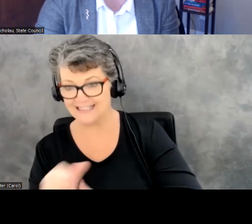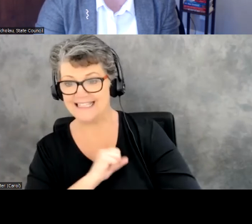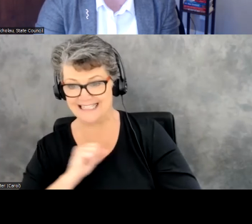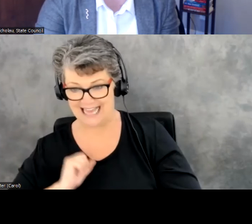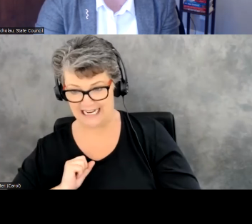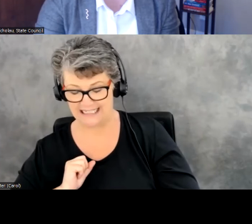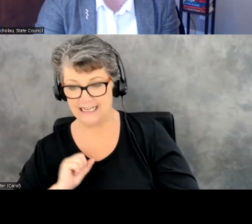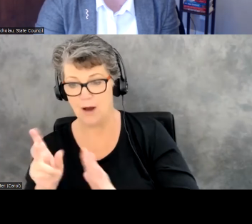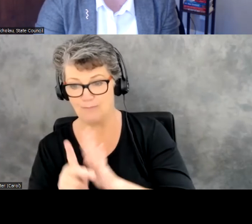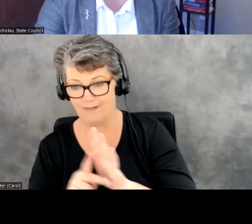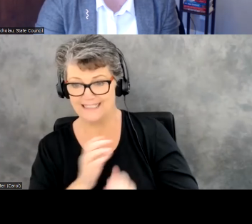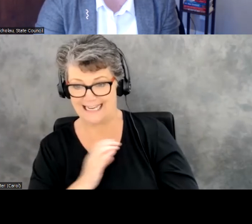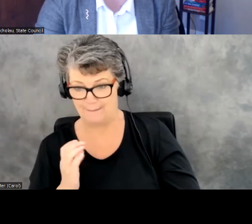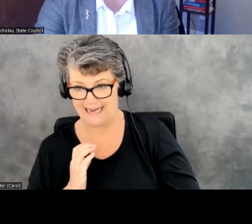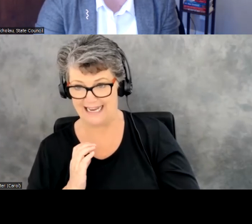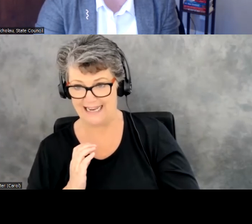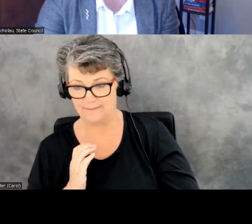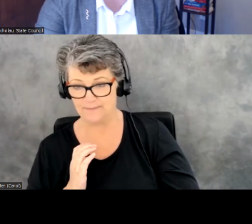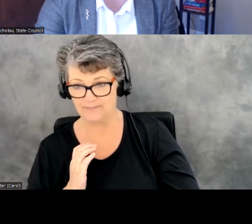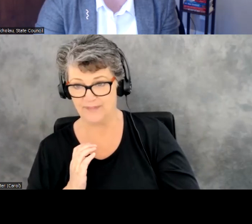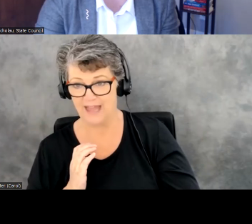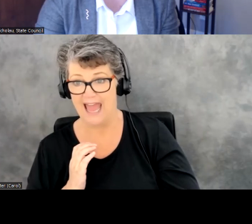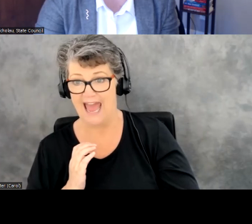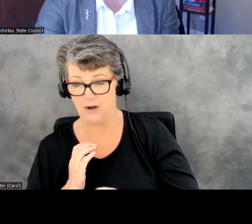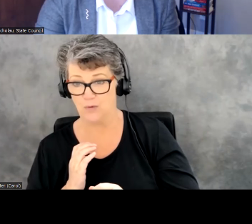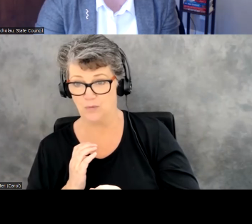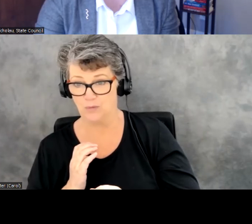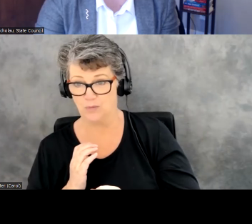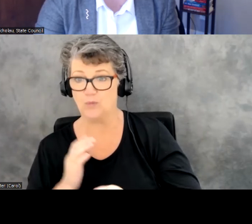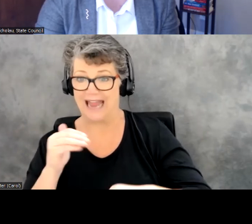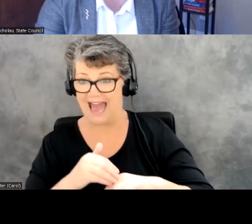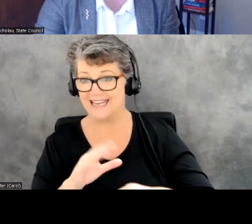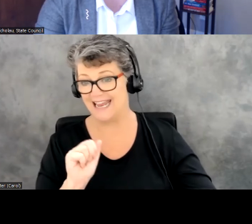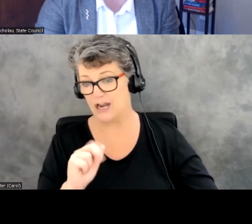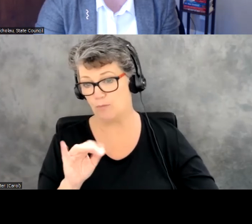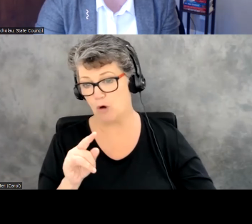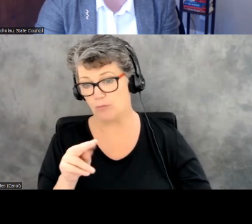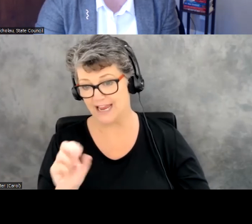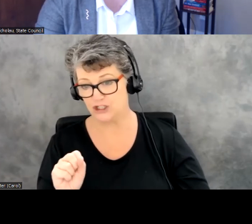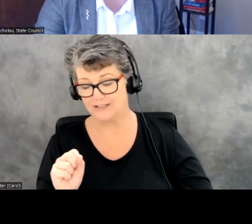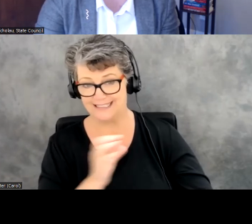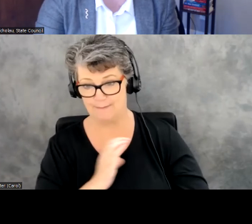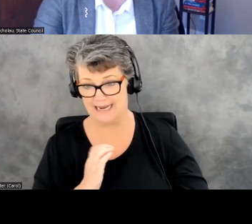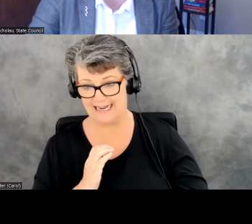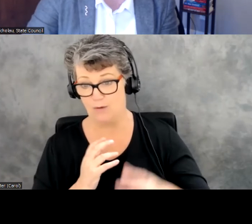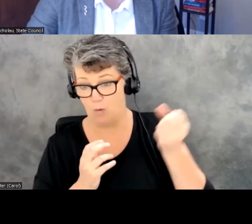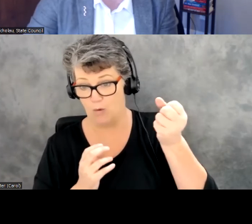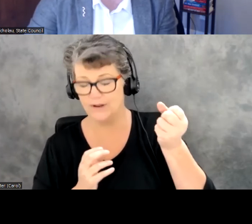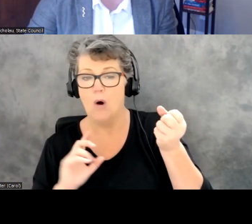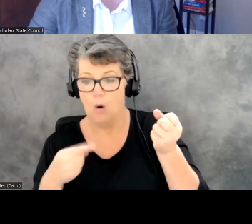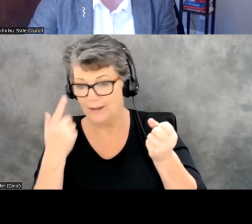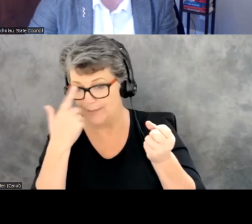Policy Committee, and we held it in the Appropriations Committee, only because there wasn't a